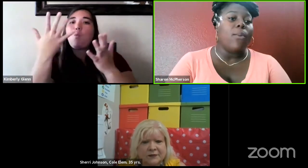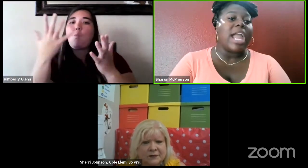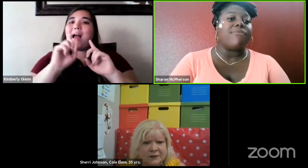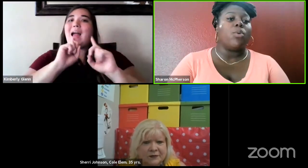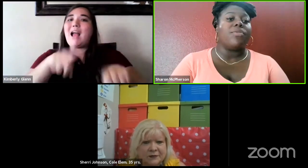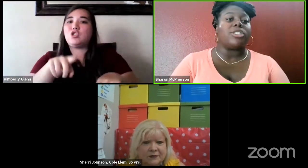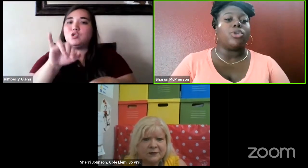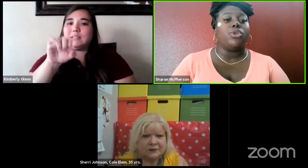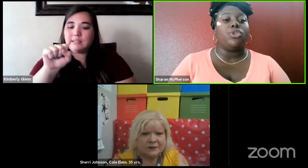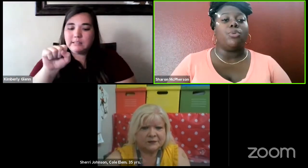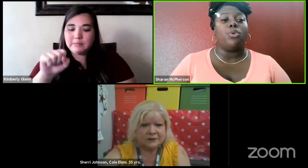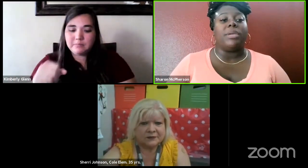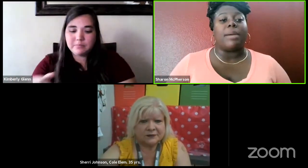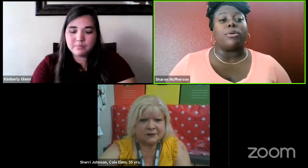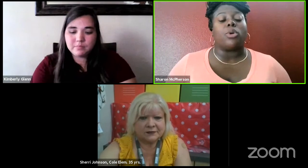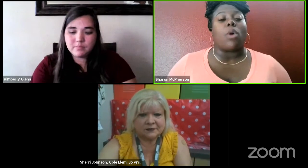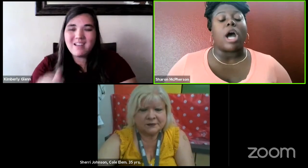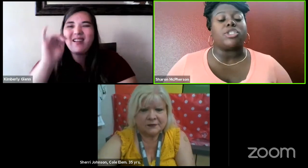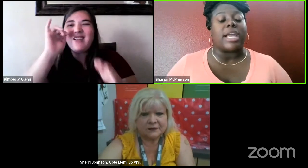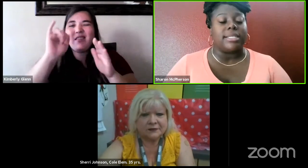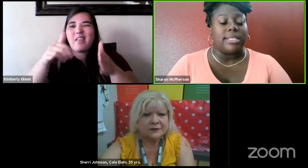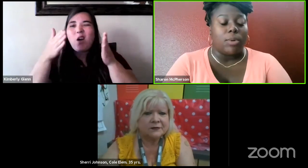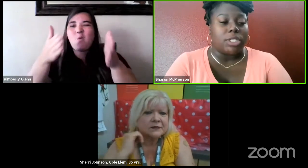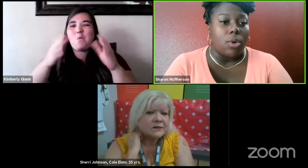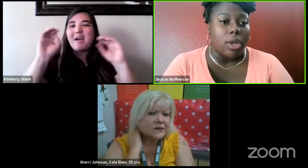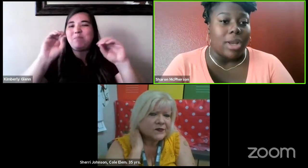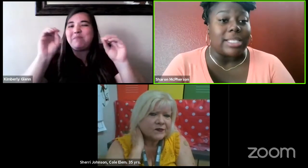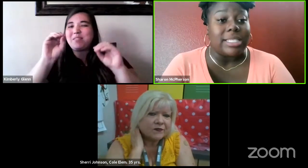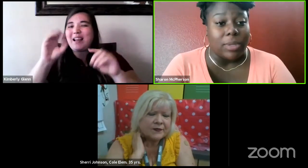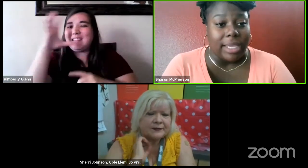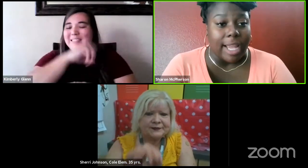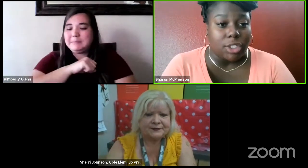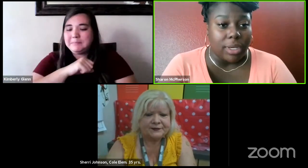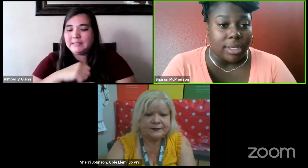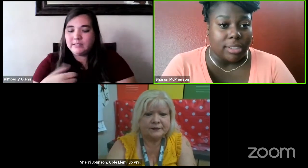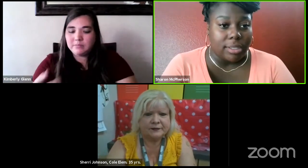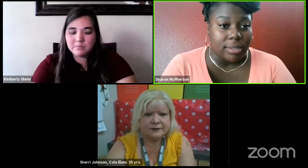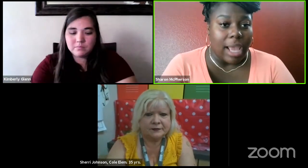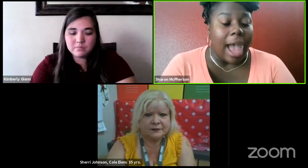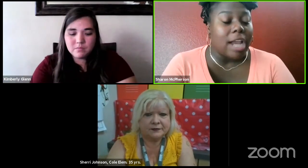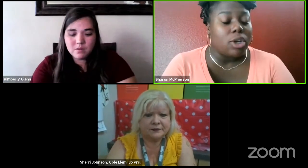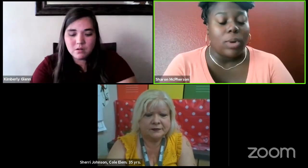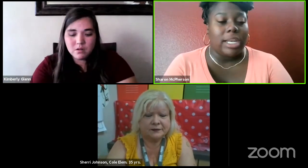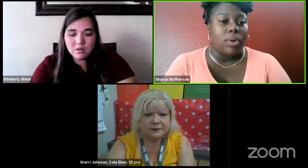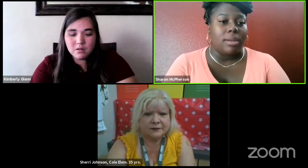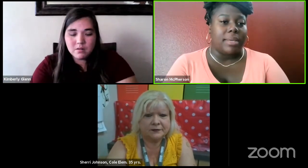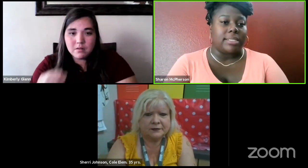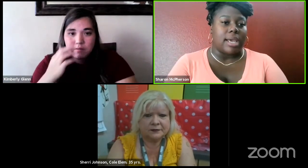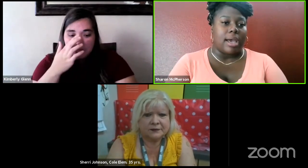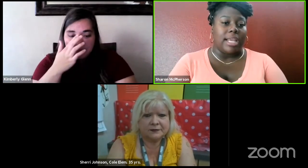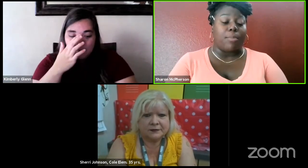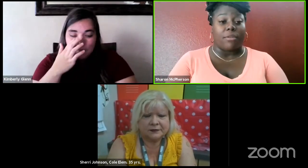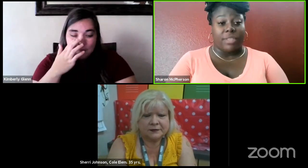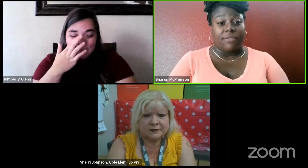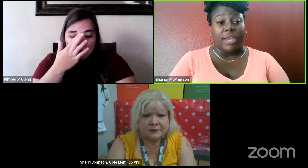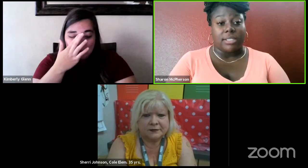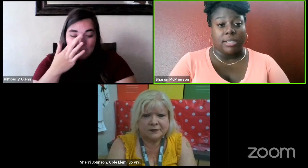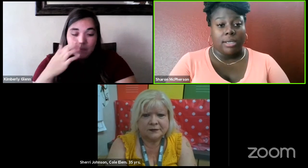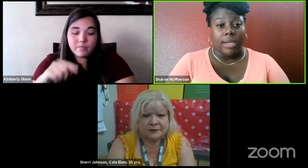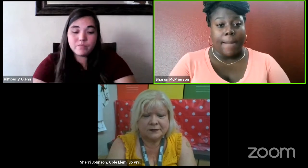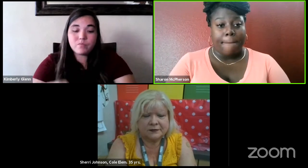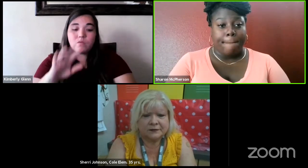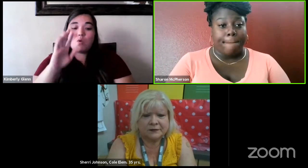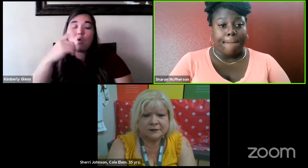And that way, everyone that's on YouTube will be able to watch and see what's going on and see what the answer is. I don't want anyone to miss any part of the